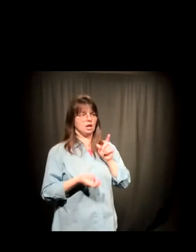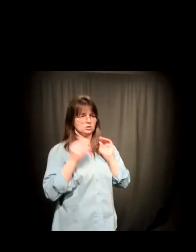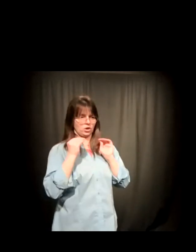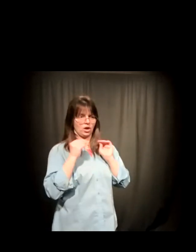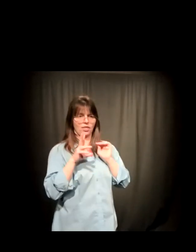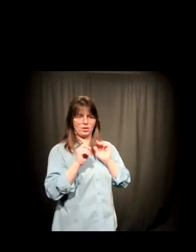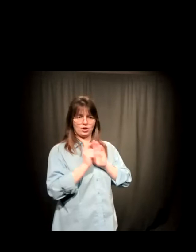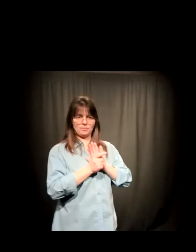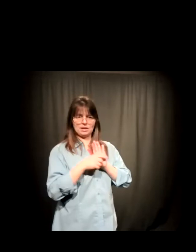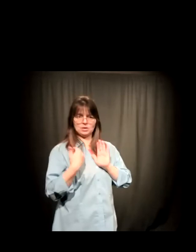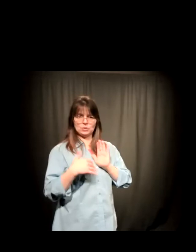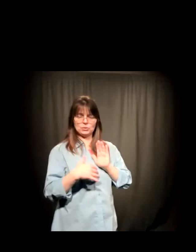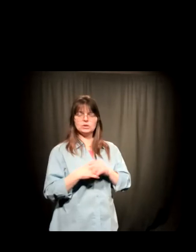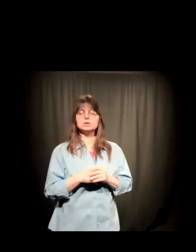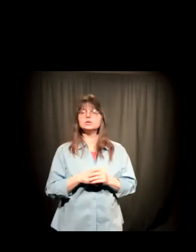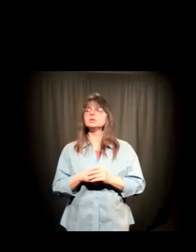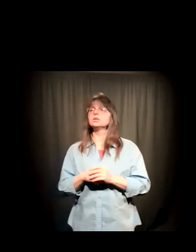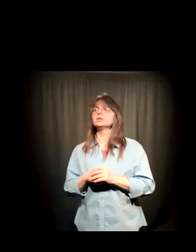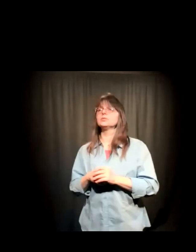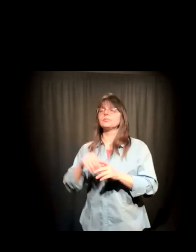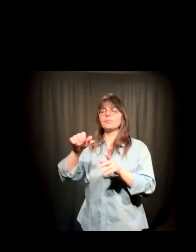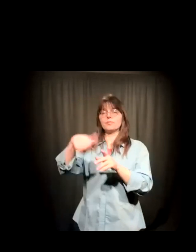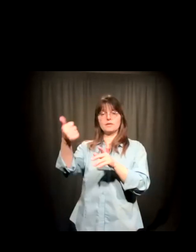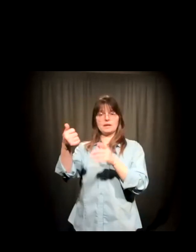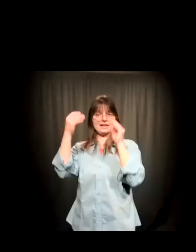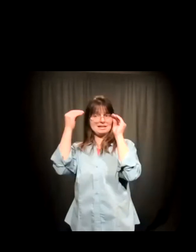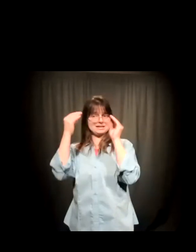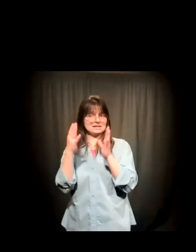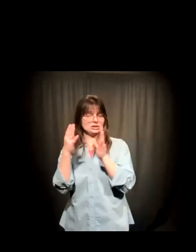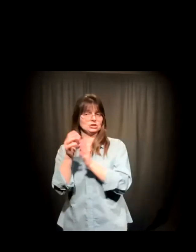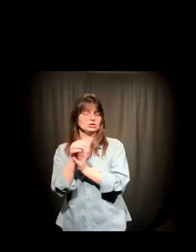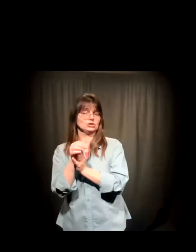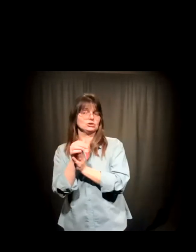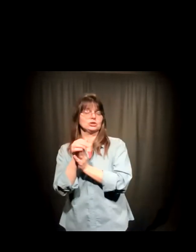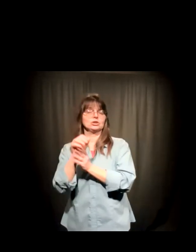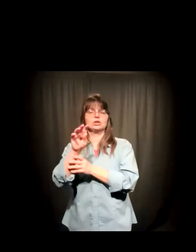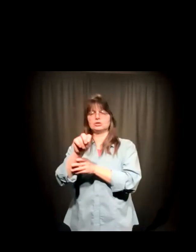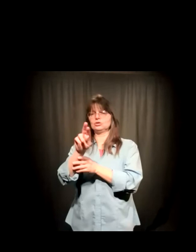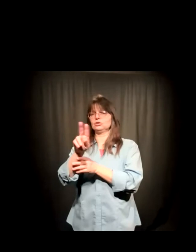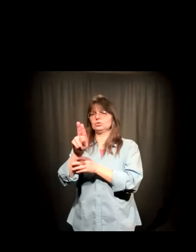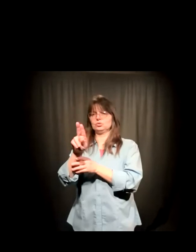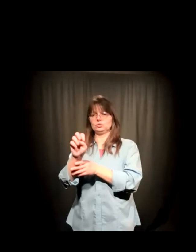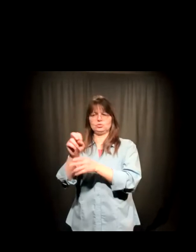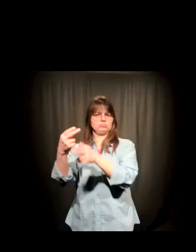Among them was Miss True, Mabel Hubbard's private teacher, who had taken a position at the Boston school.